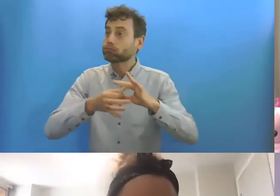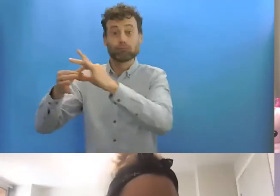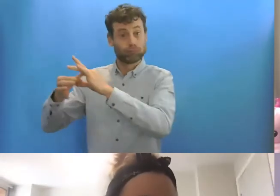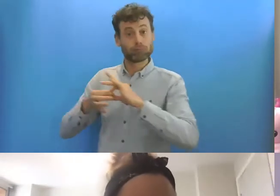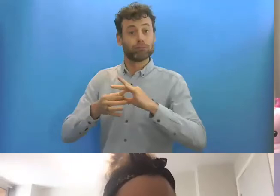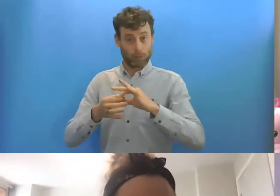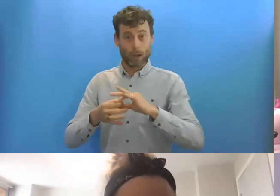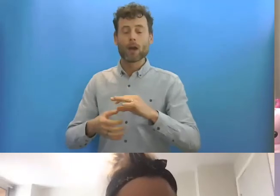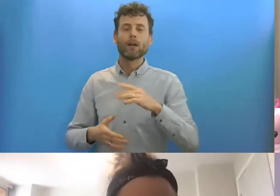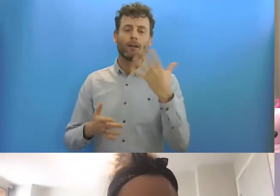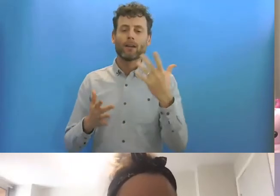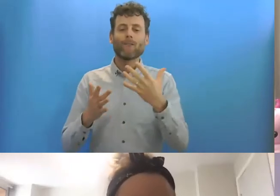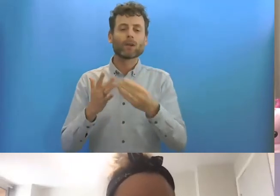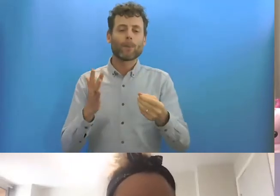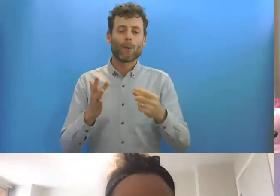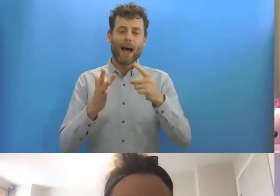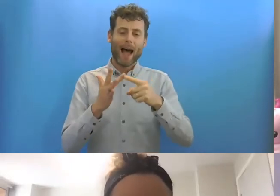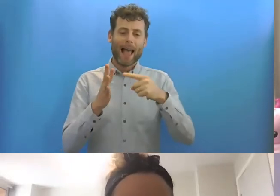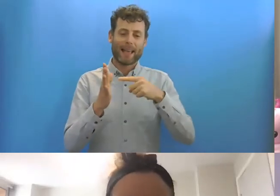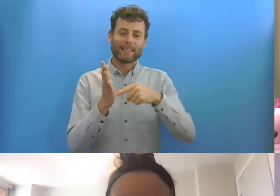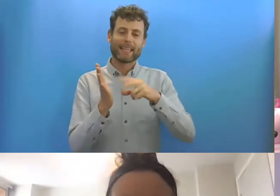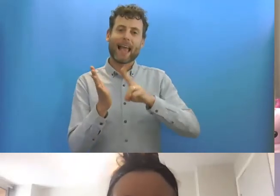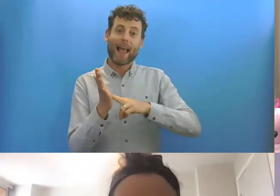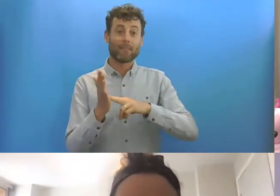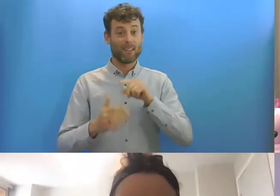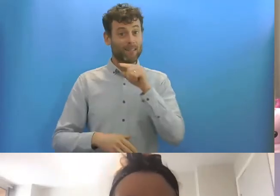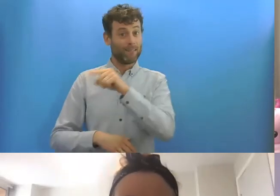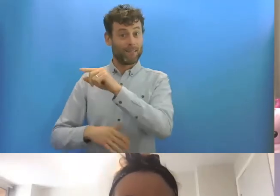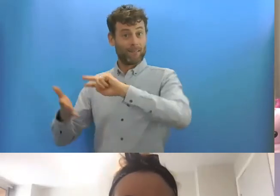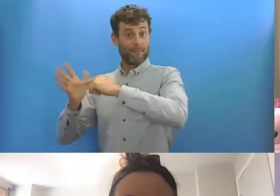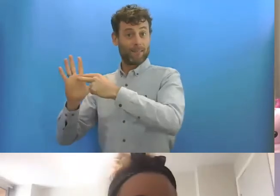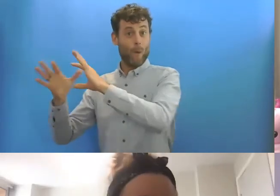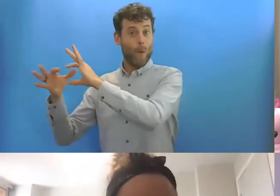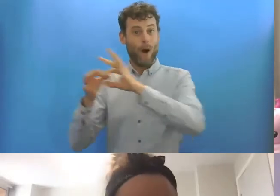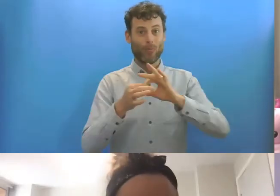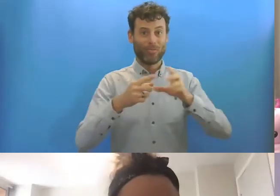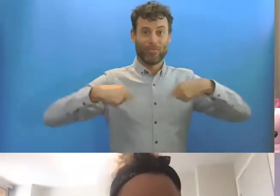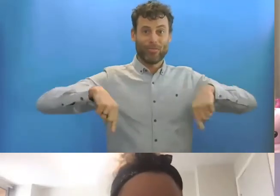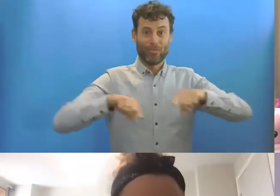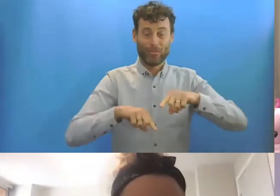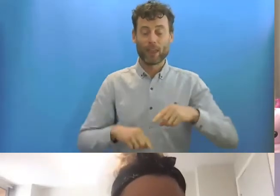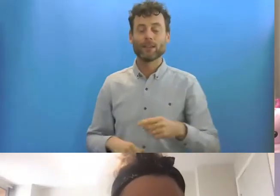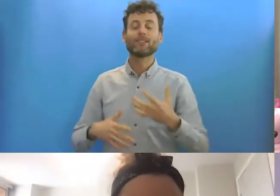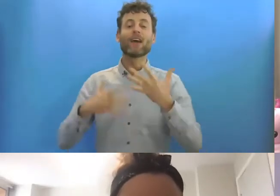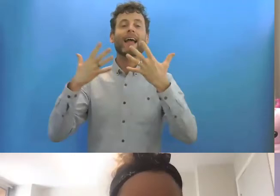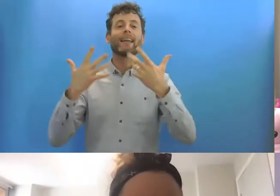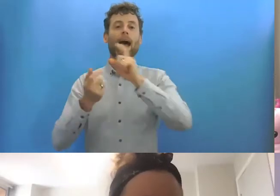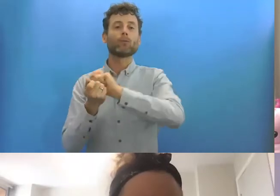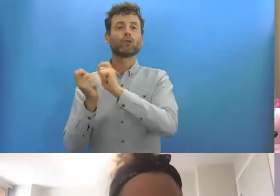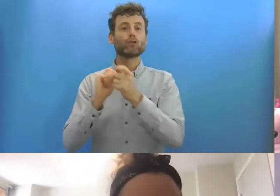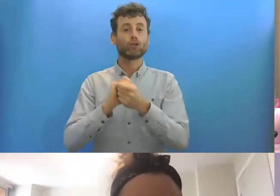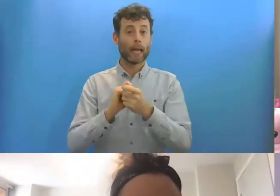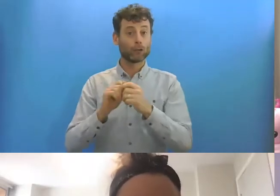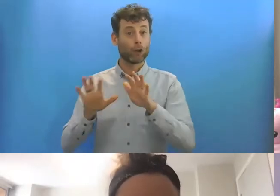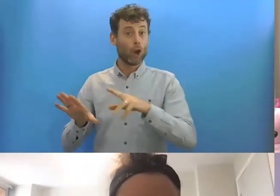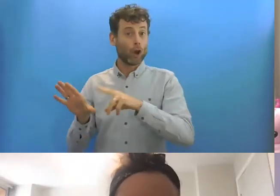about is IETM and how that will impact, you know, the wider reach of, again, the International Placement Programme. Both